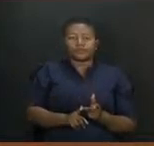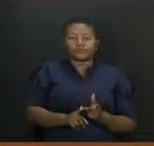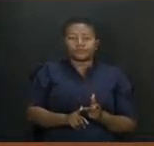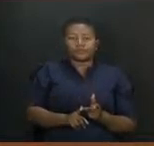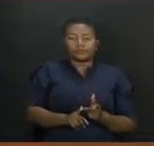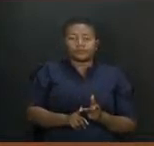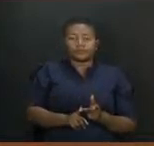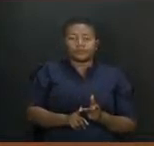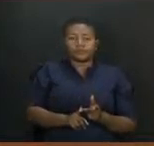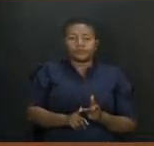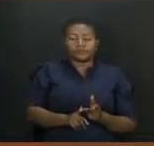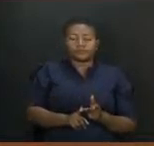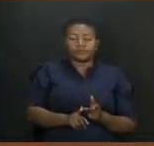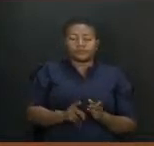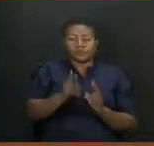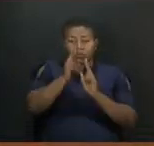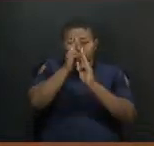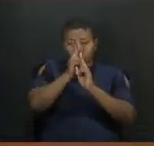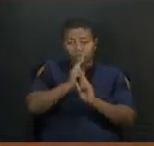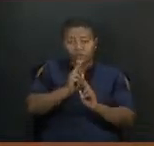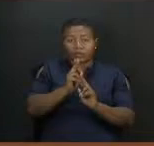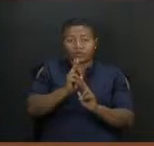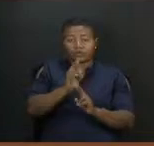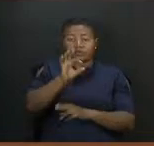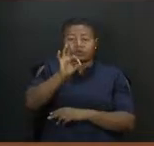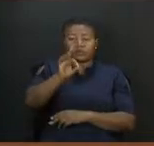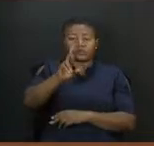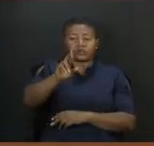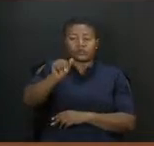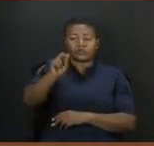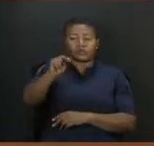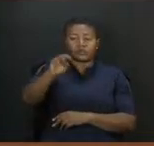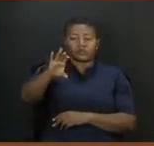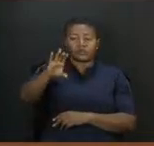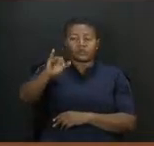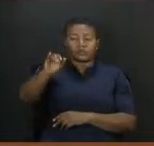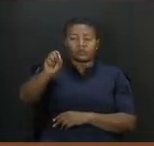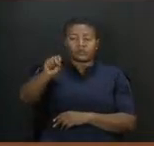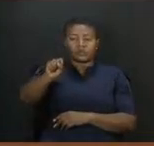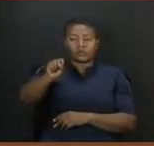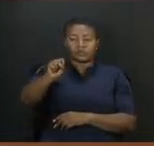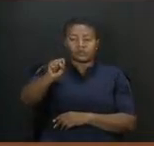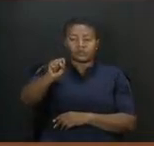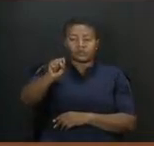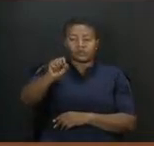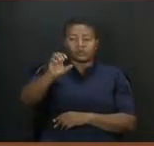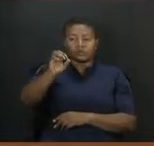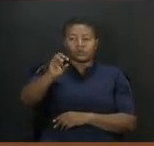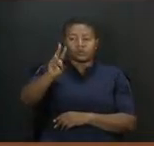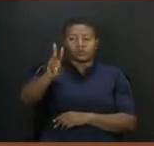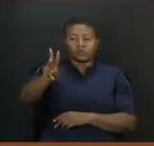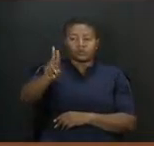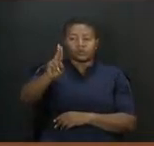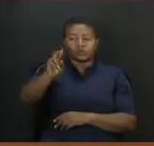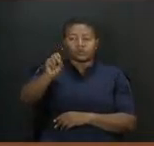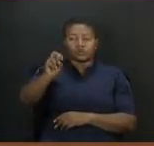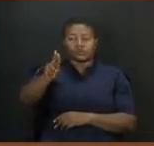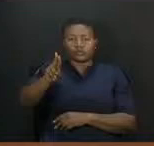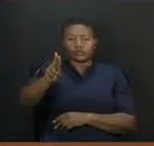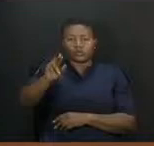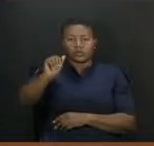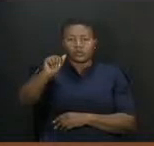statement in the name of Honorable Francis Kobina Brimpom Owusu Achiao, Member of Parliament